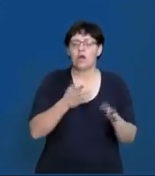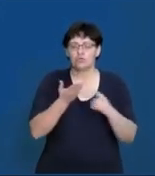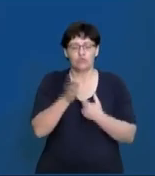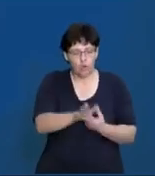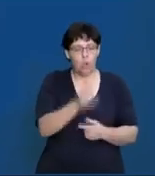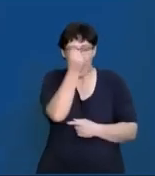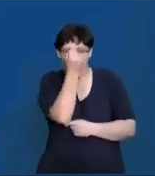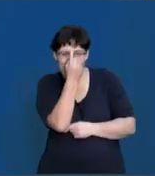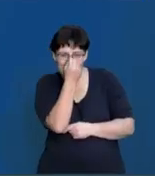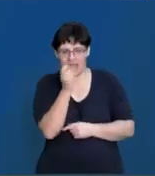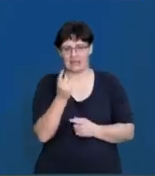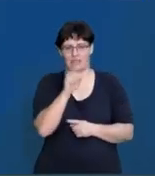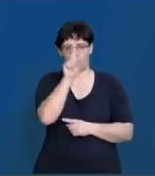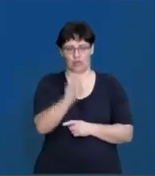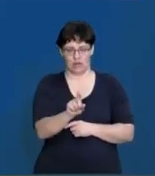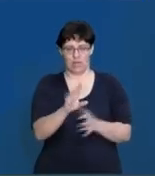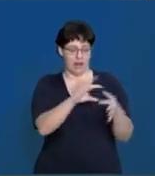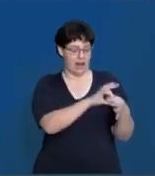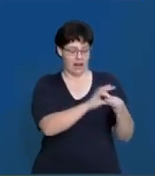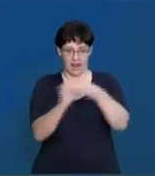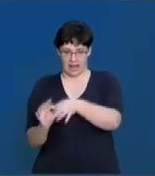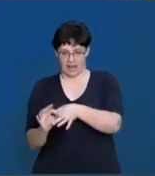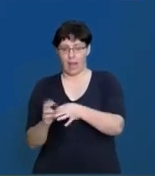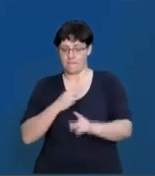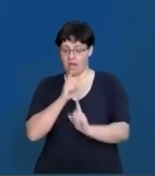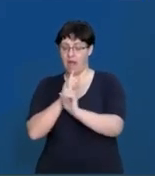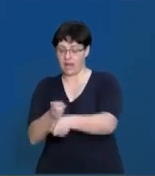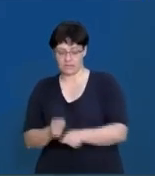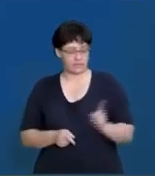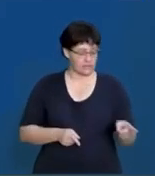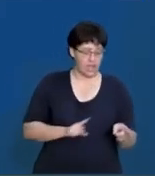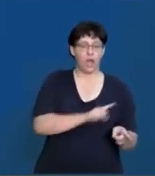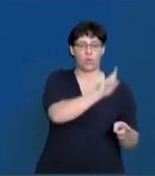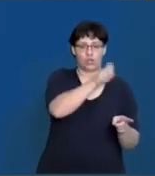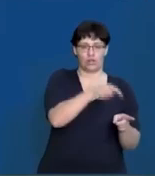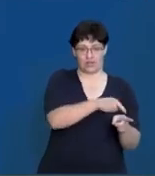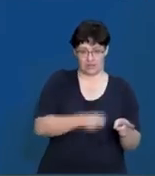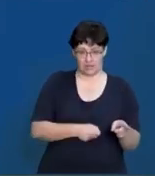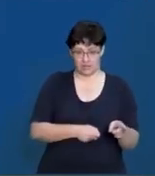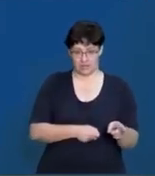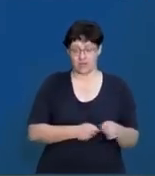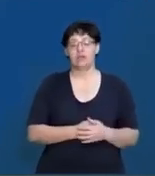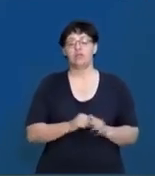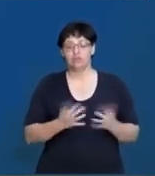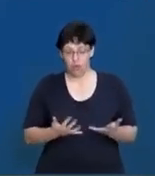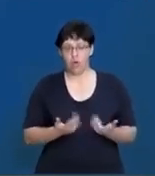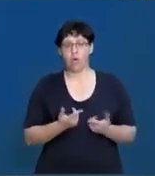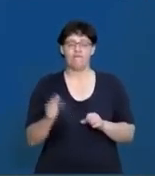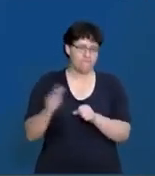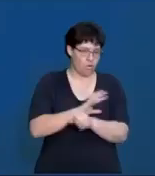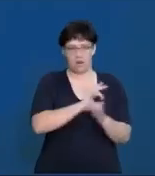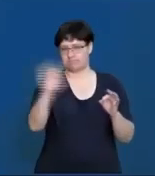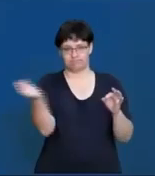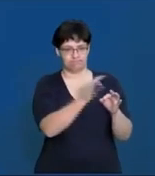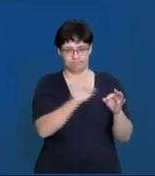to show that you understand the question and there is a link between what you were asked and what you are answering. Answer these type of questions